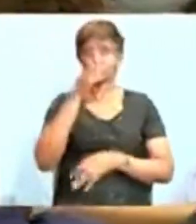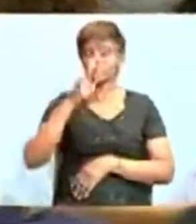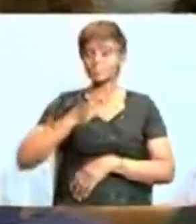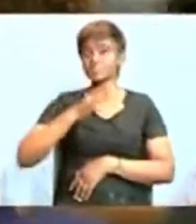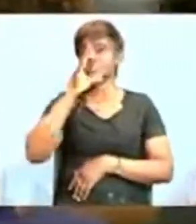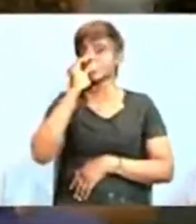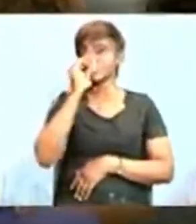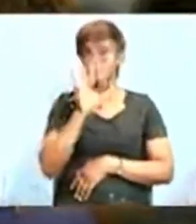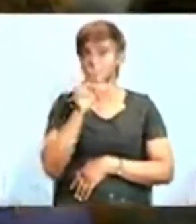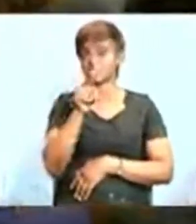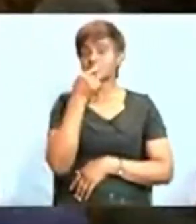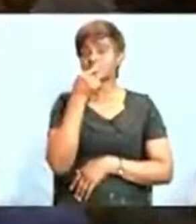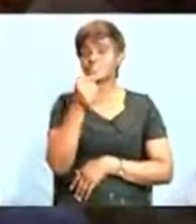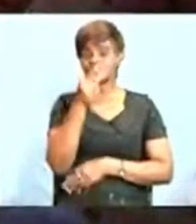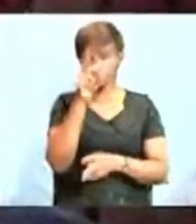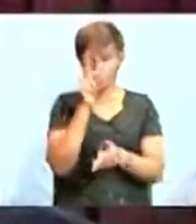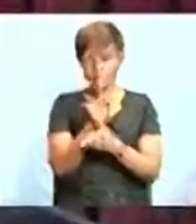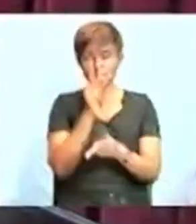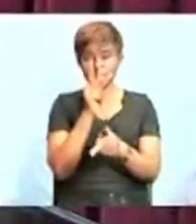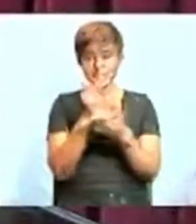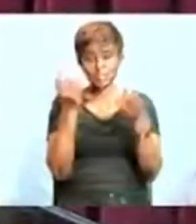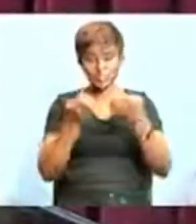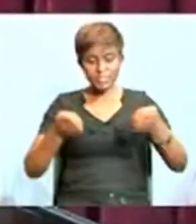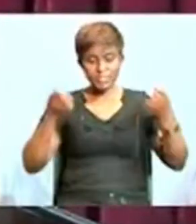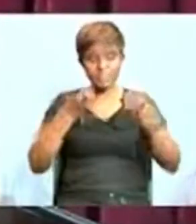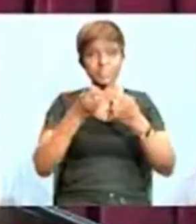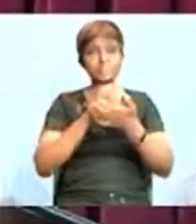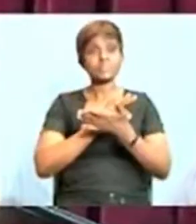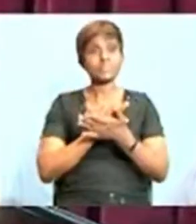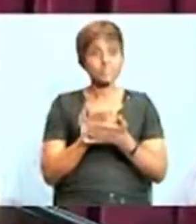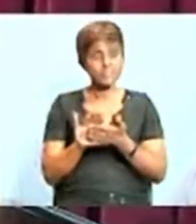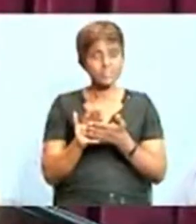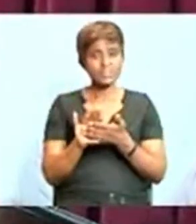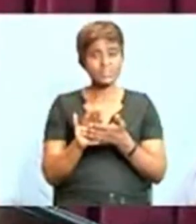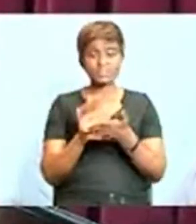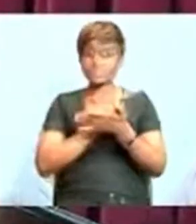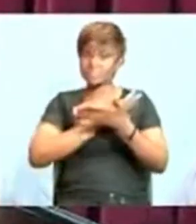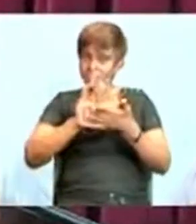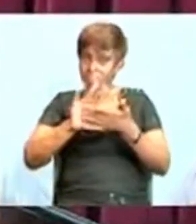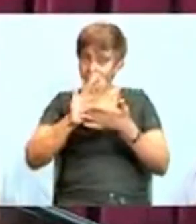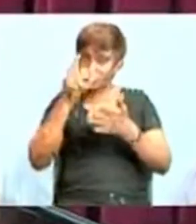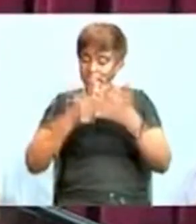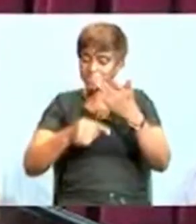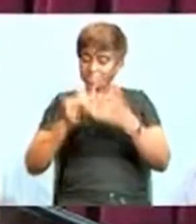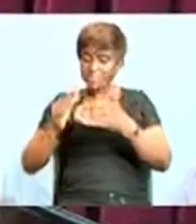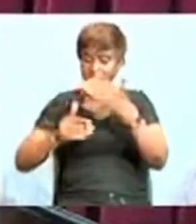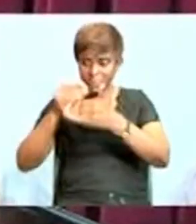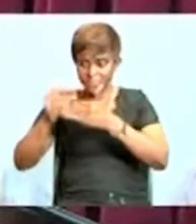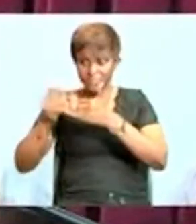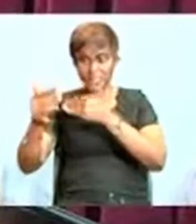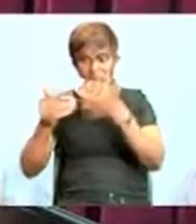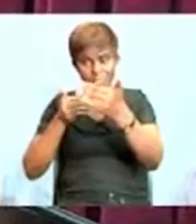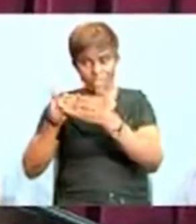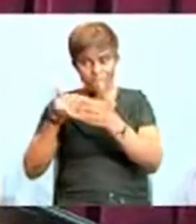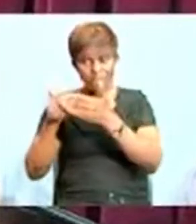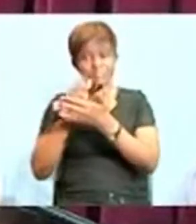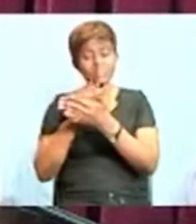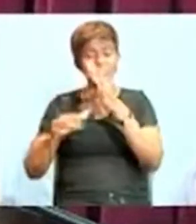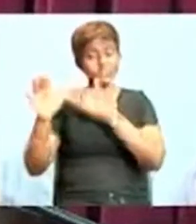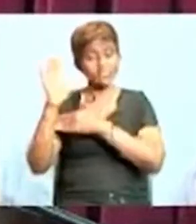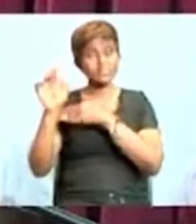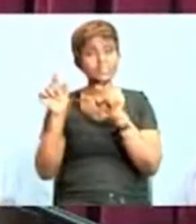said. We keep our environment clean, since cleanliness is next to godliness and even